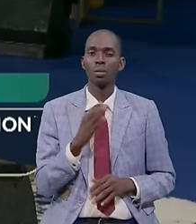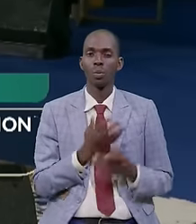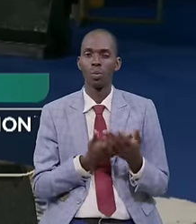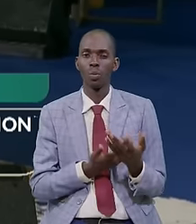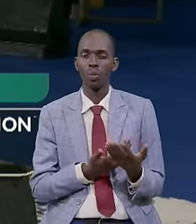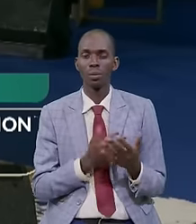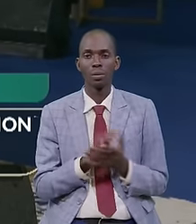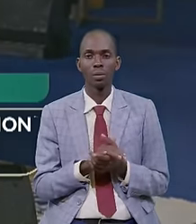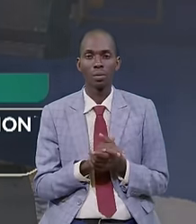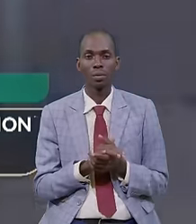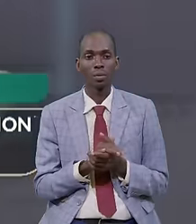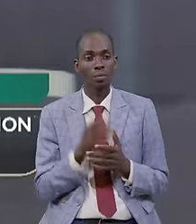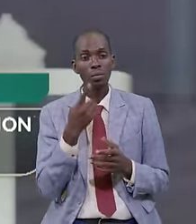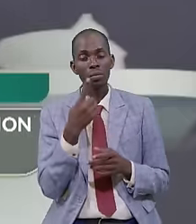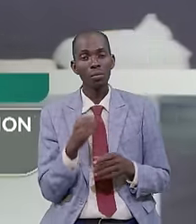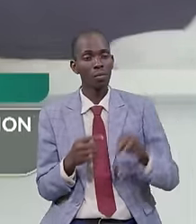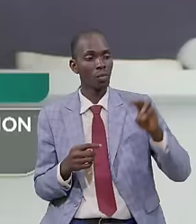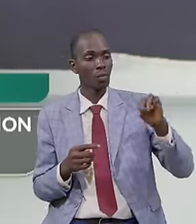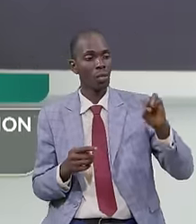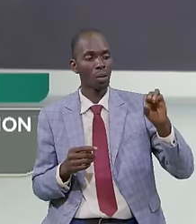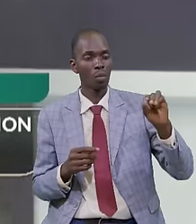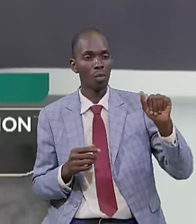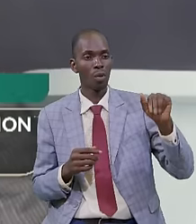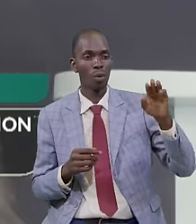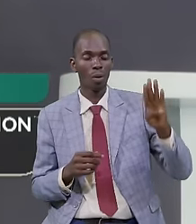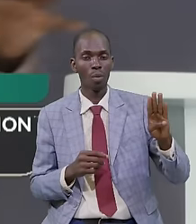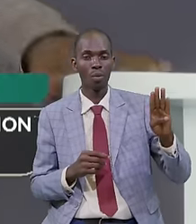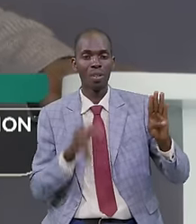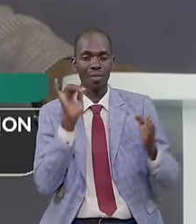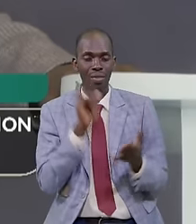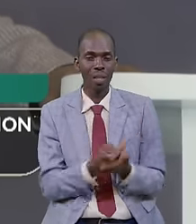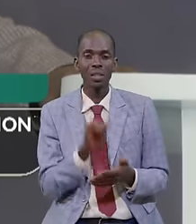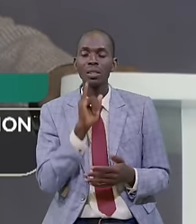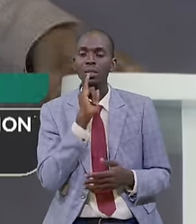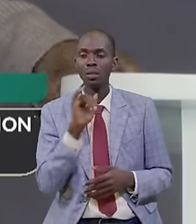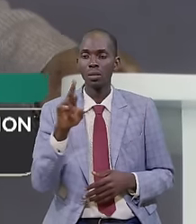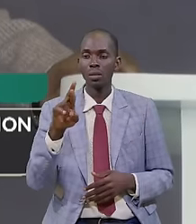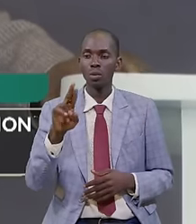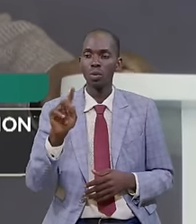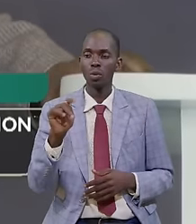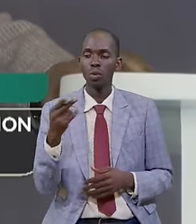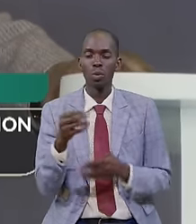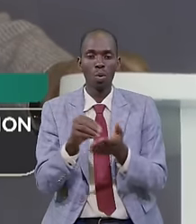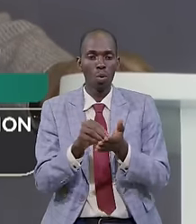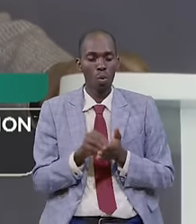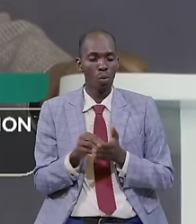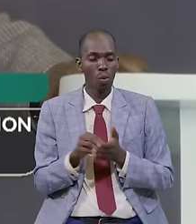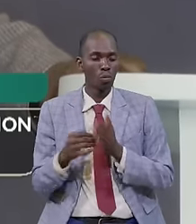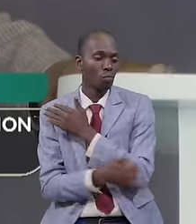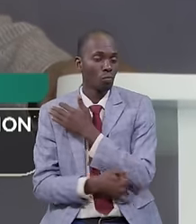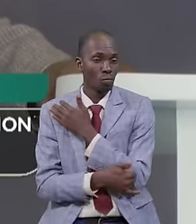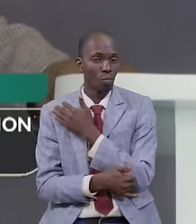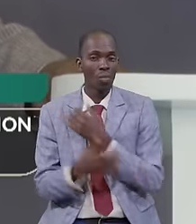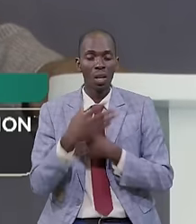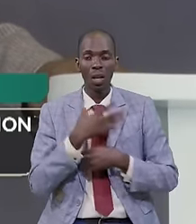The Moab, that's the country where Ruth was born, and Ruth